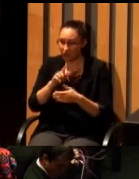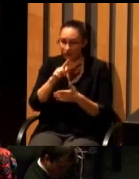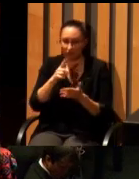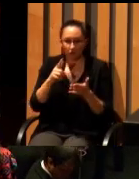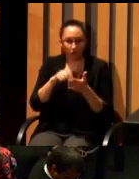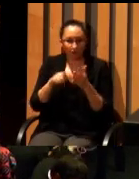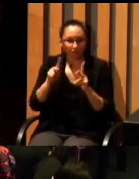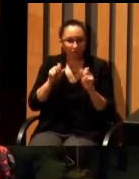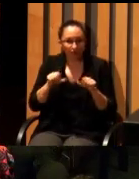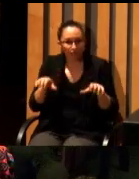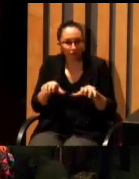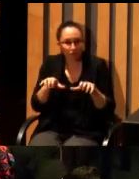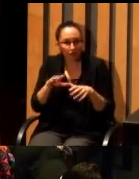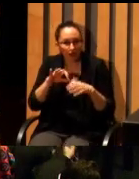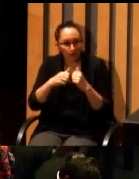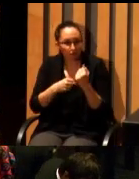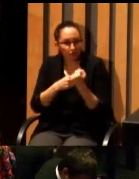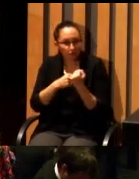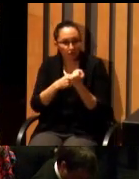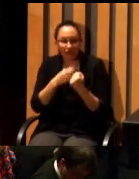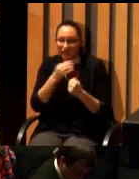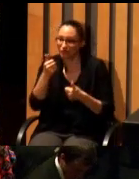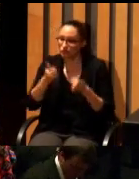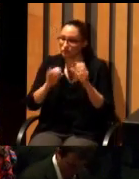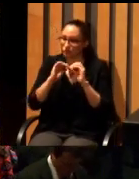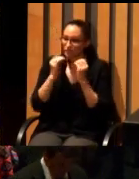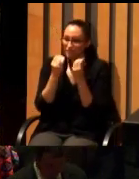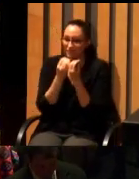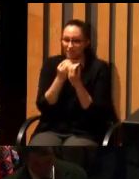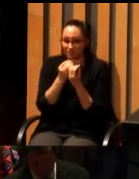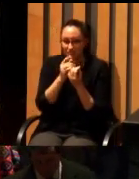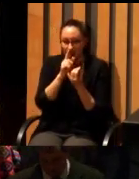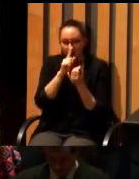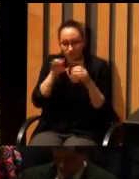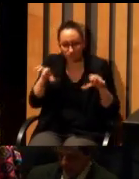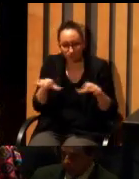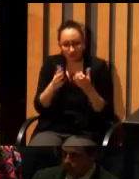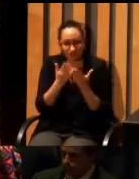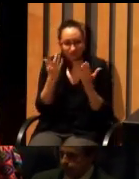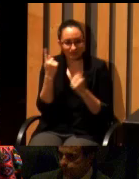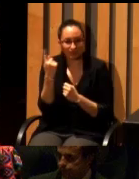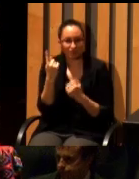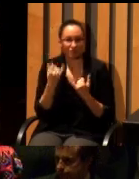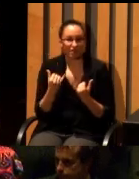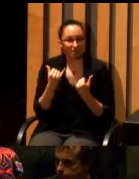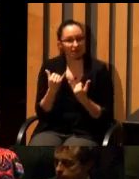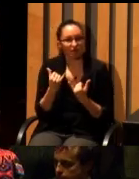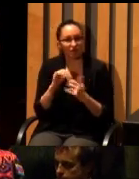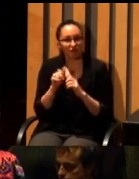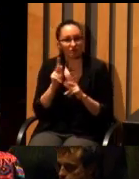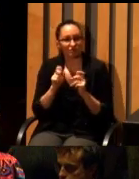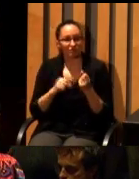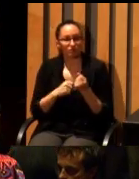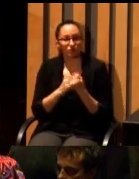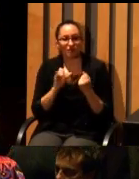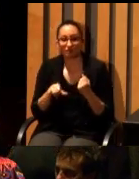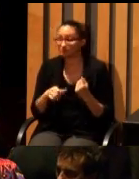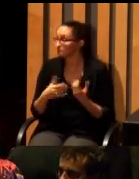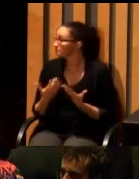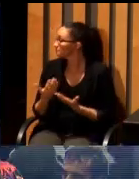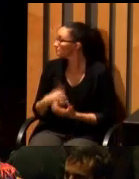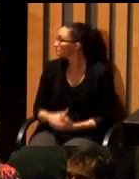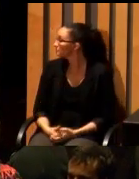What organizations are doing things right now that people can support? So we'll start with that